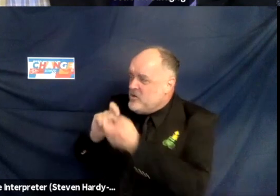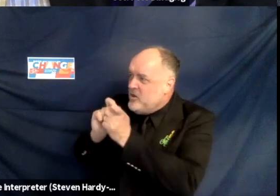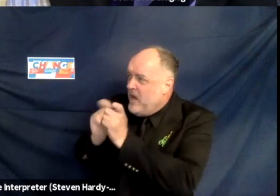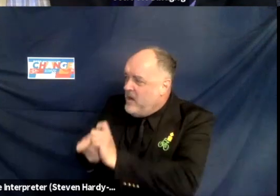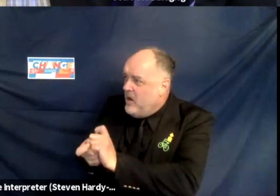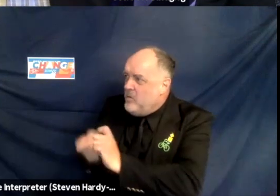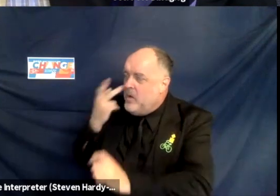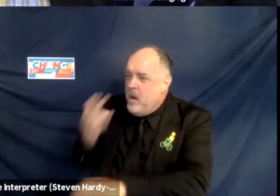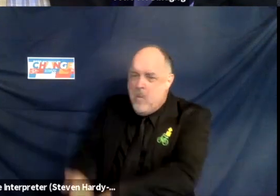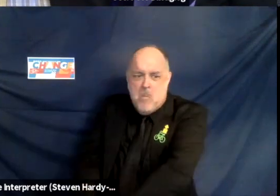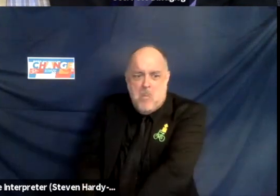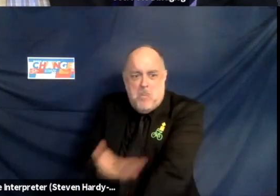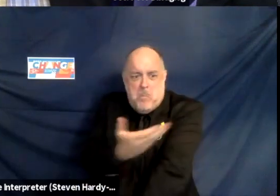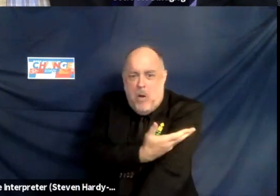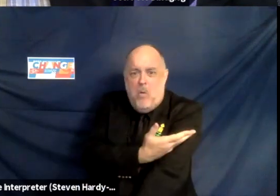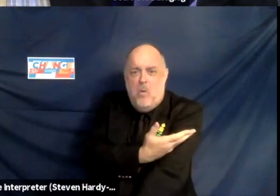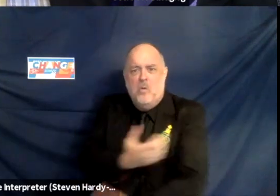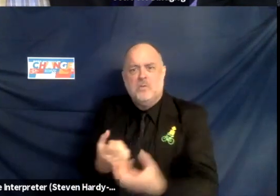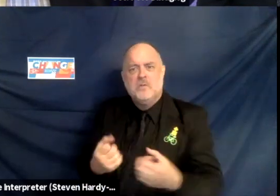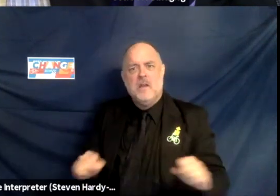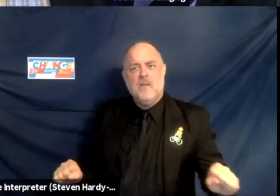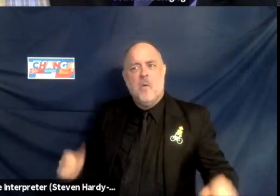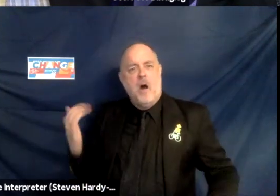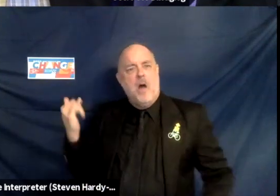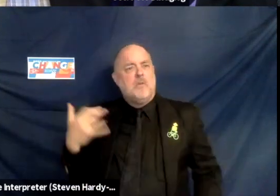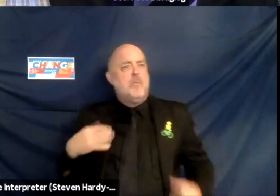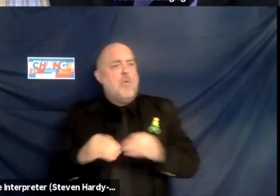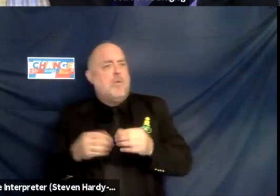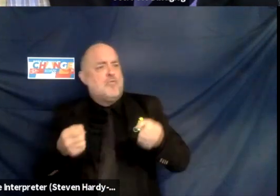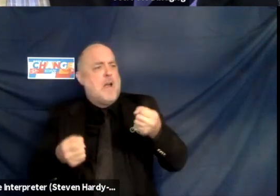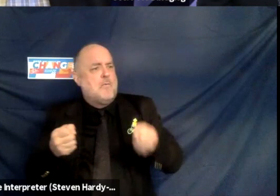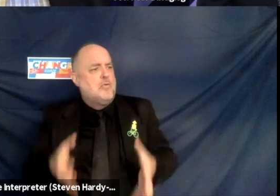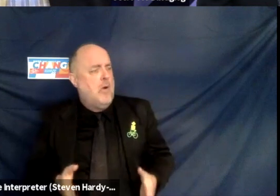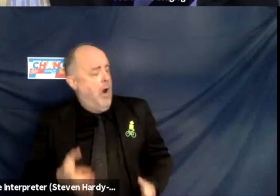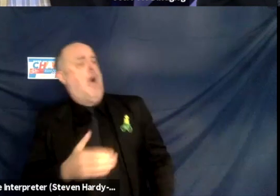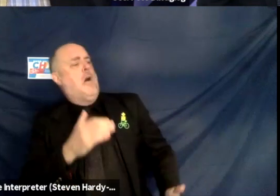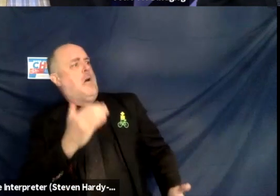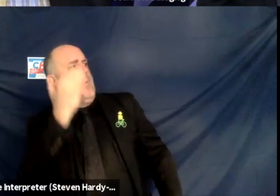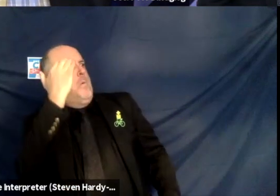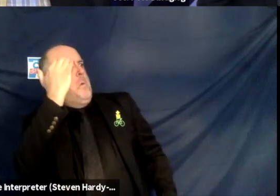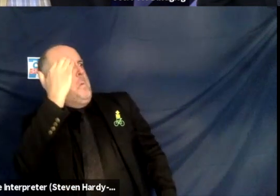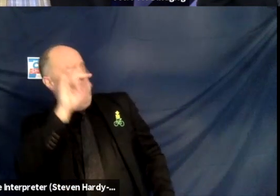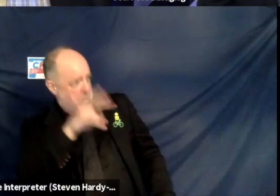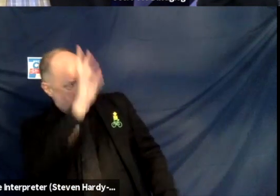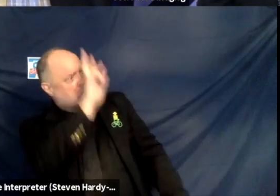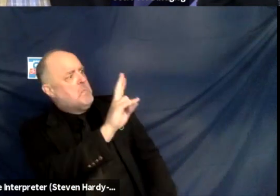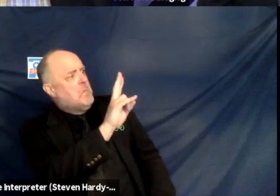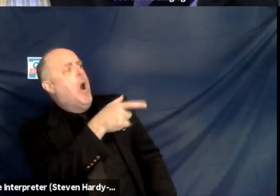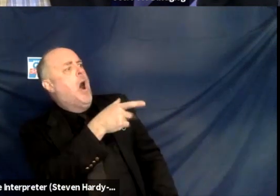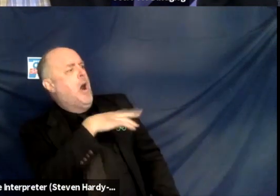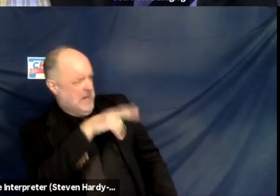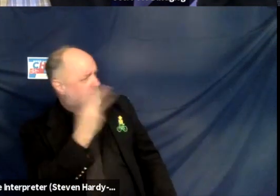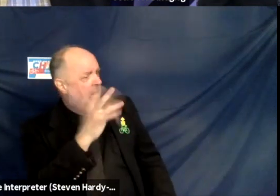safety. Probably because motorists are more conscious and aware of people on bicycles as a matter